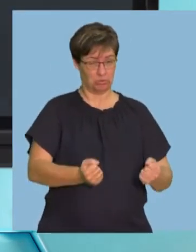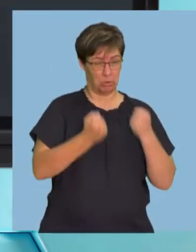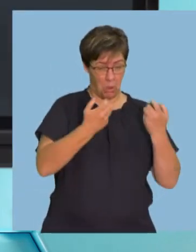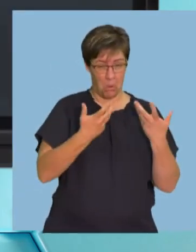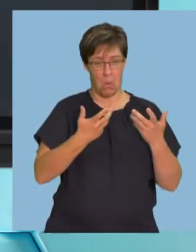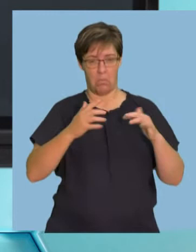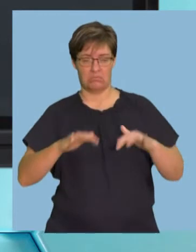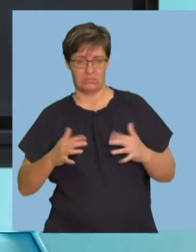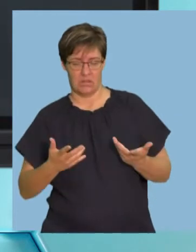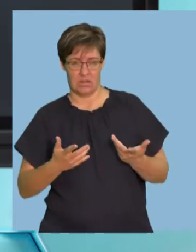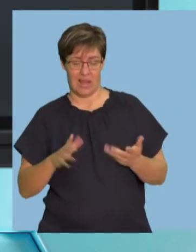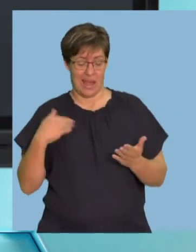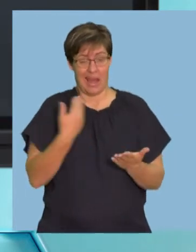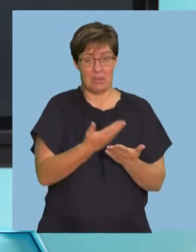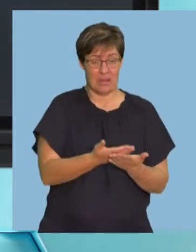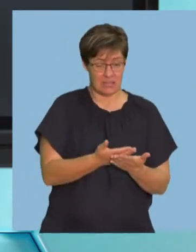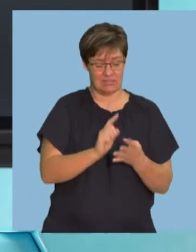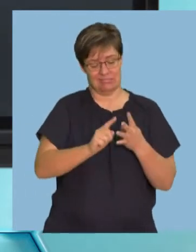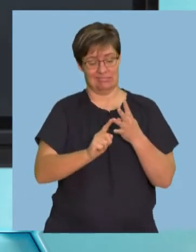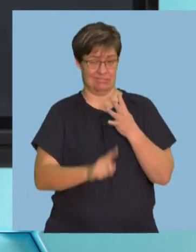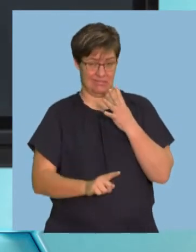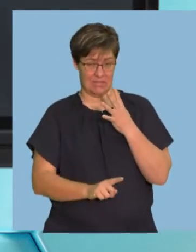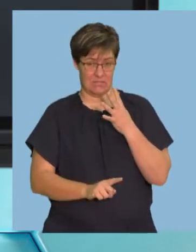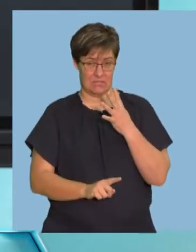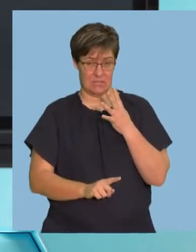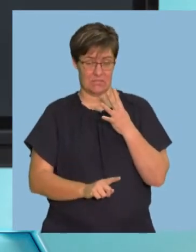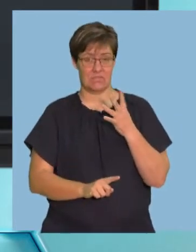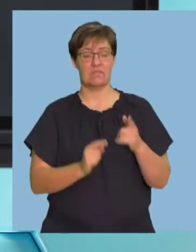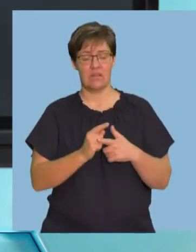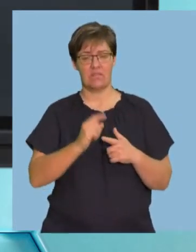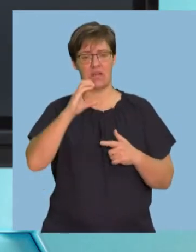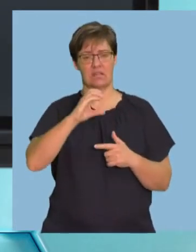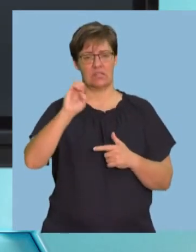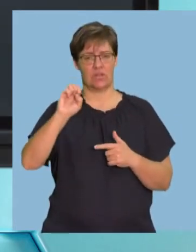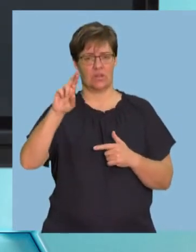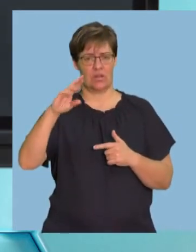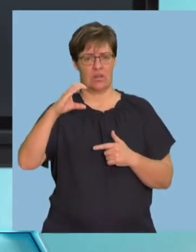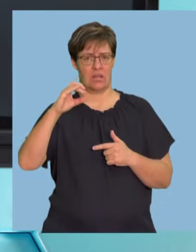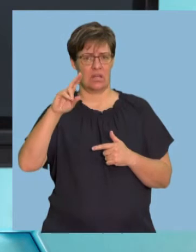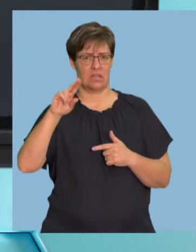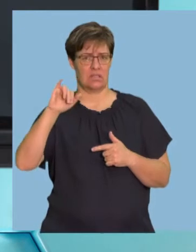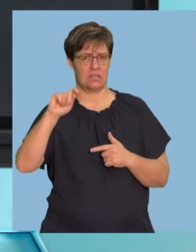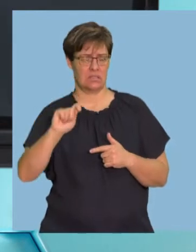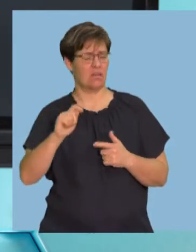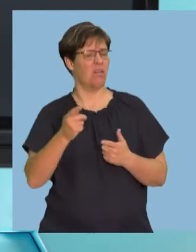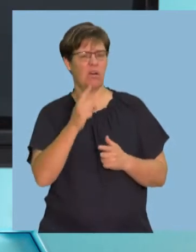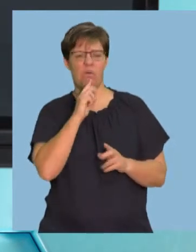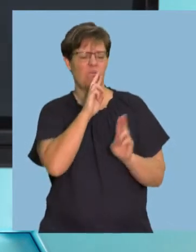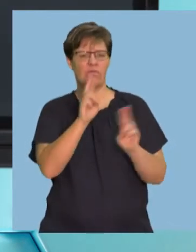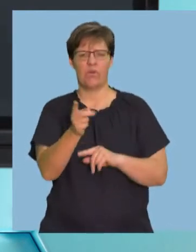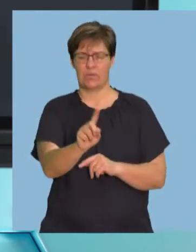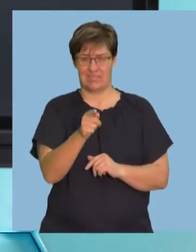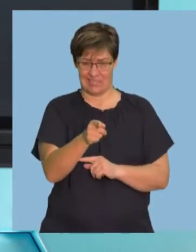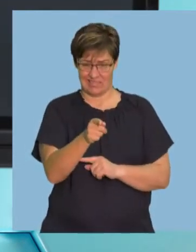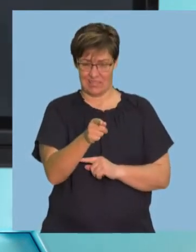life applications. But when we look at circuits and we talk about power, what is it that we are actually referring to? This is what we